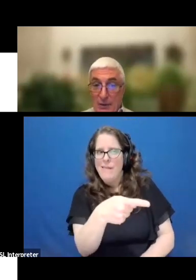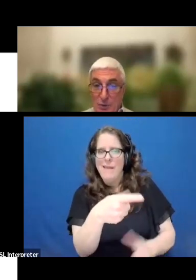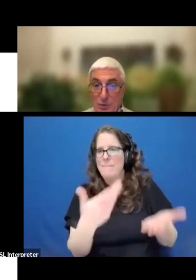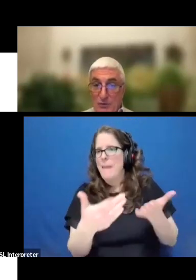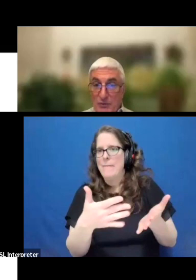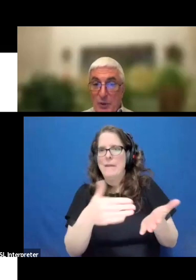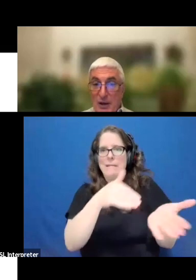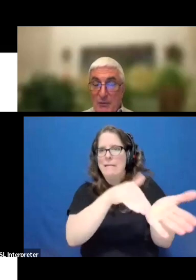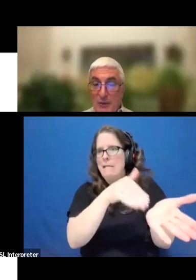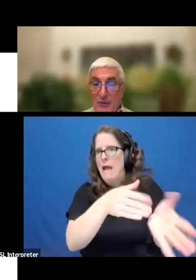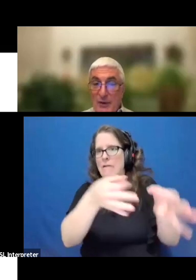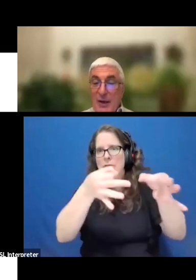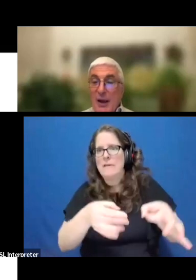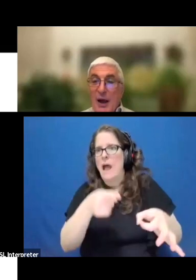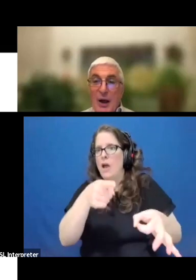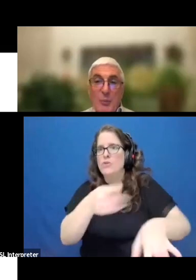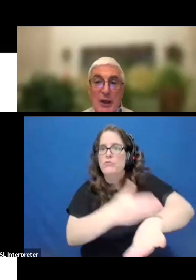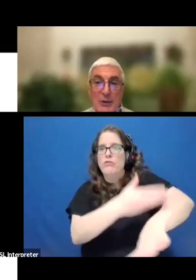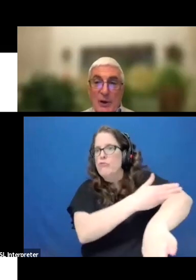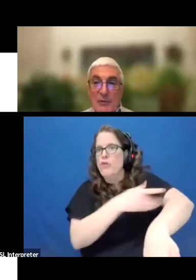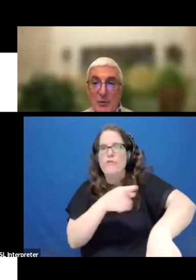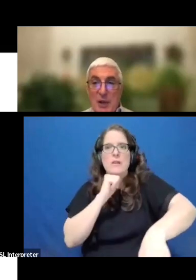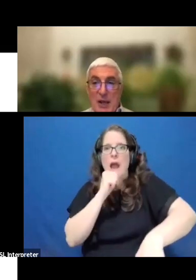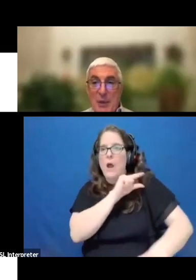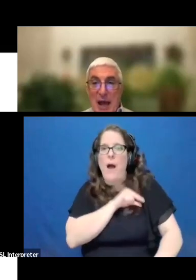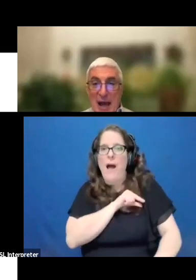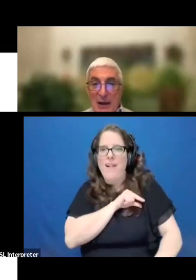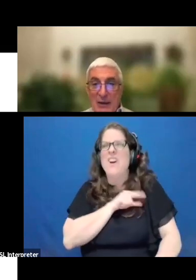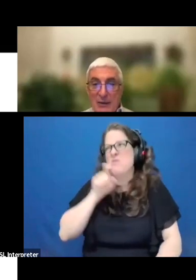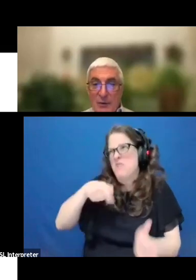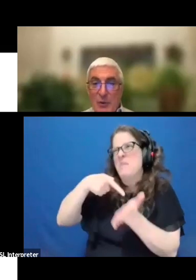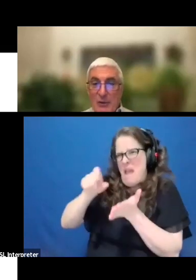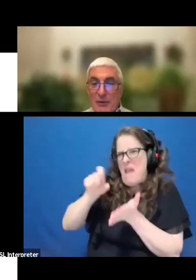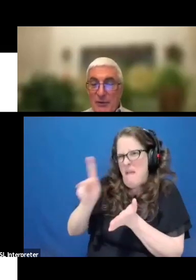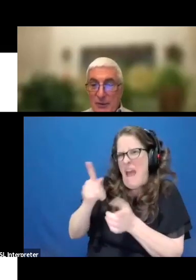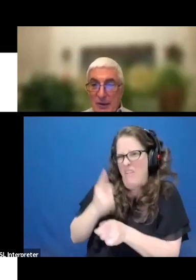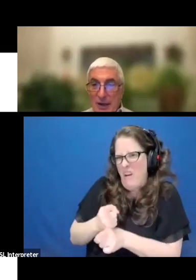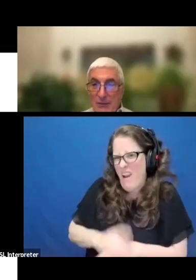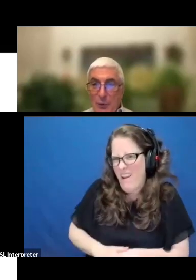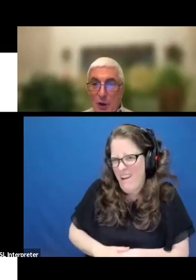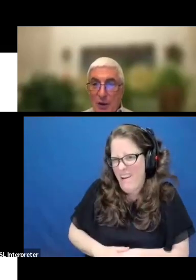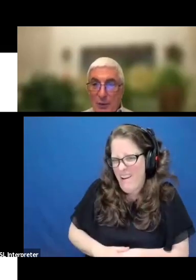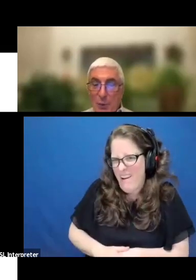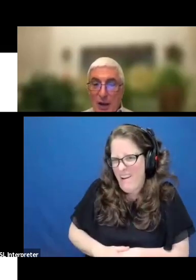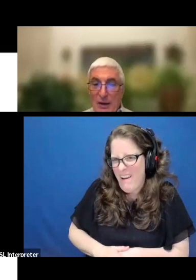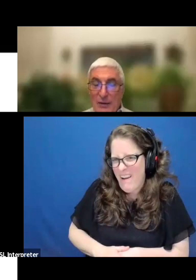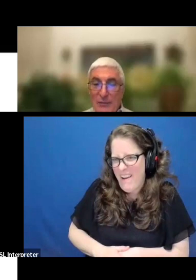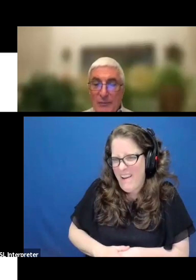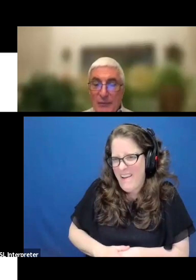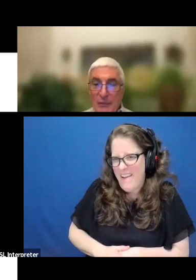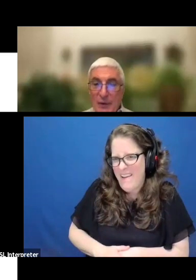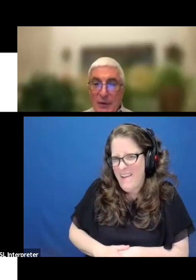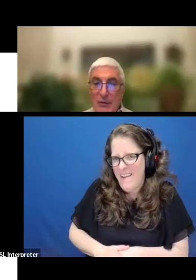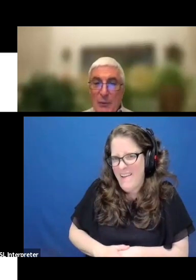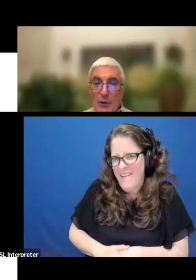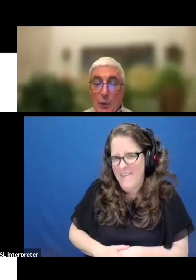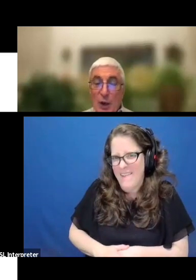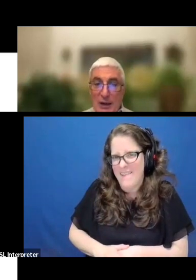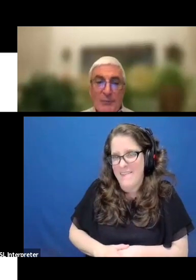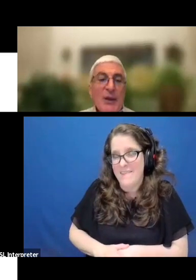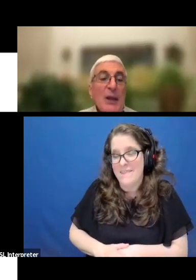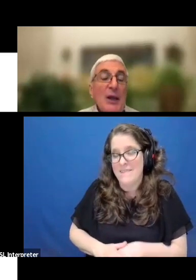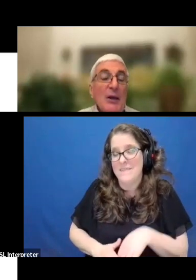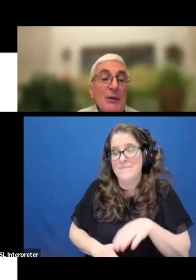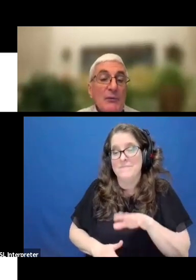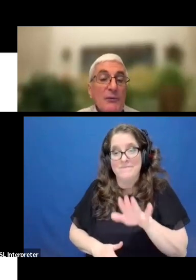not eligible for benefits? I'll bet you have to pay back the benefits they gave you while you waited.